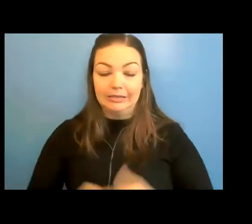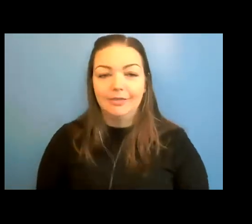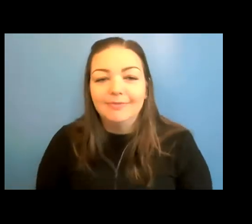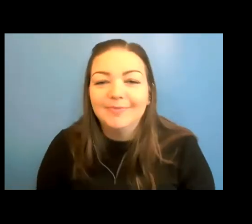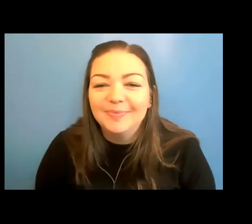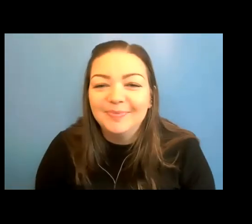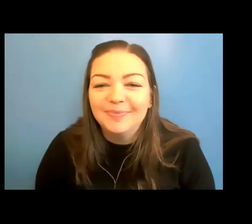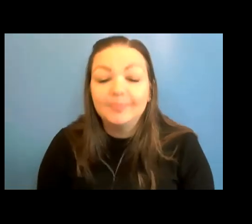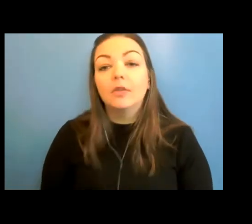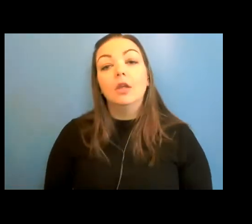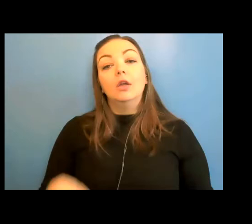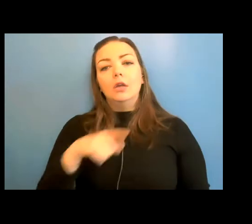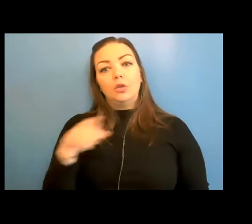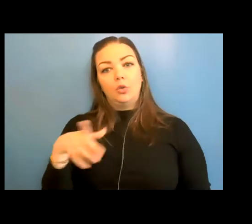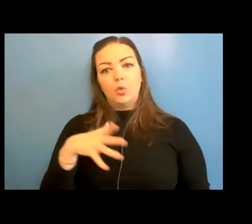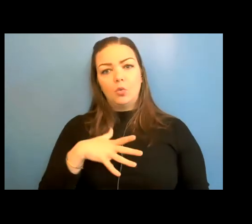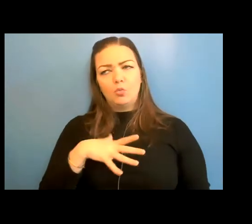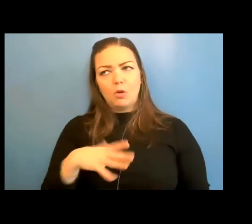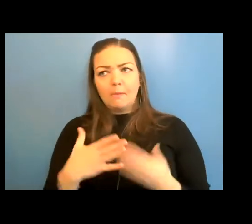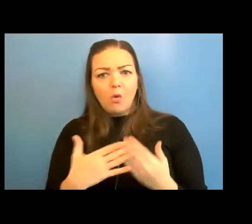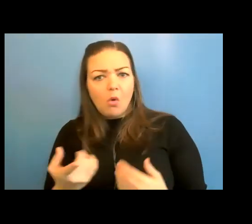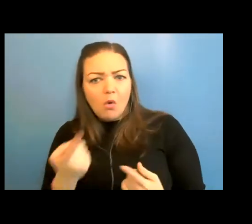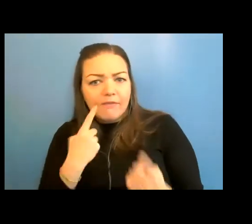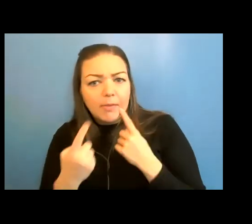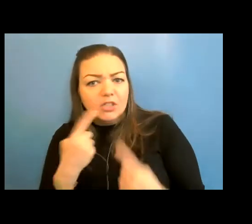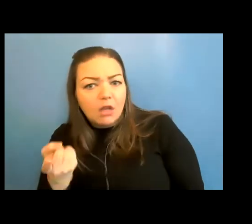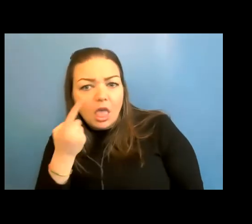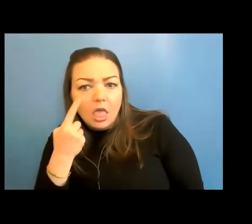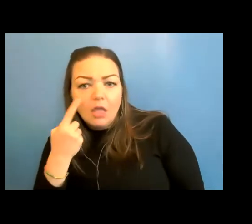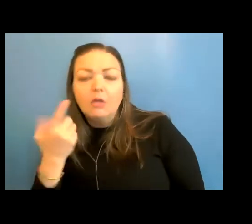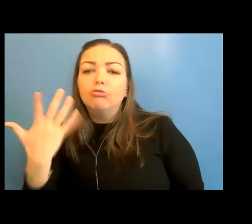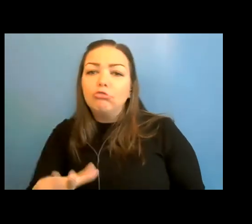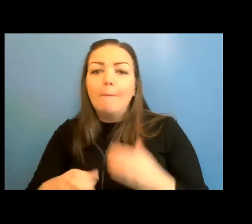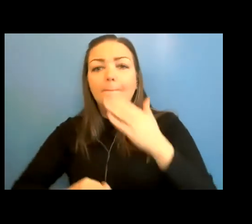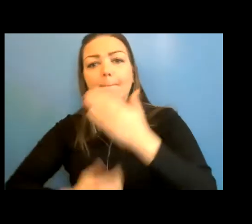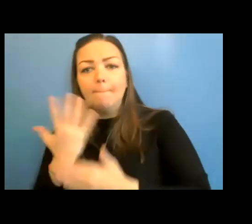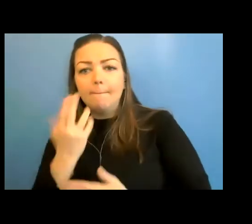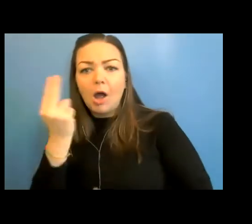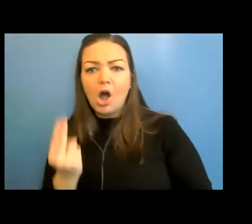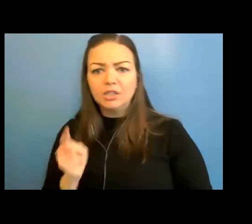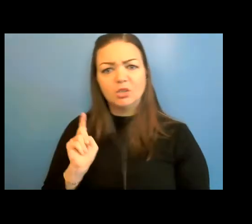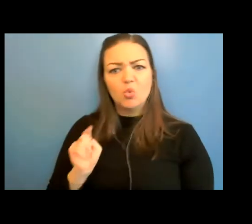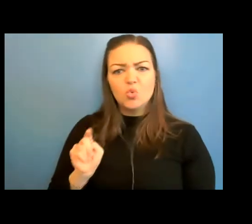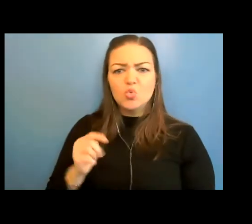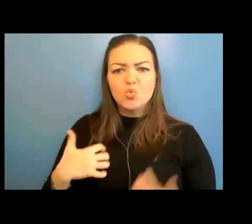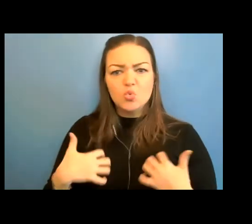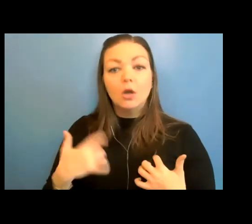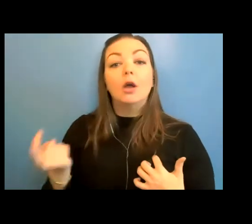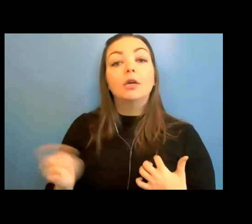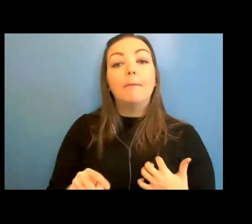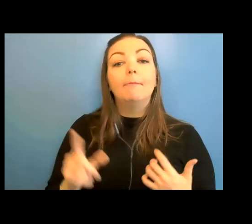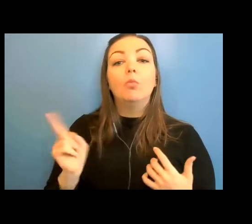If you want to hear about some of that work in development or some of that work by emerging artists, then do come to the pitch and